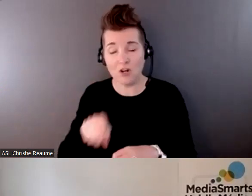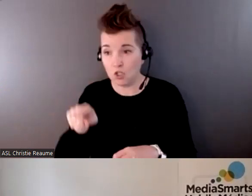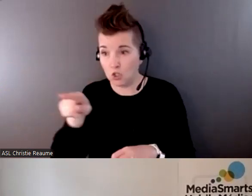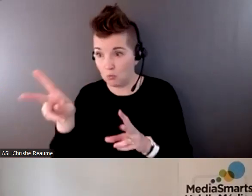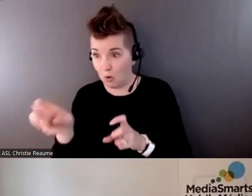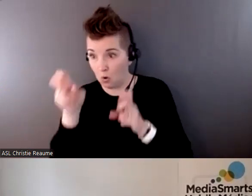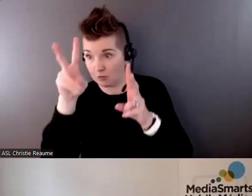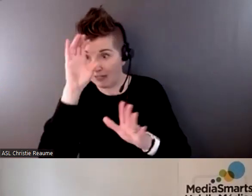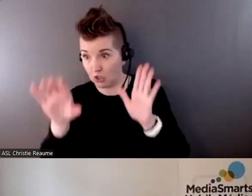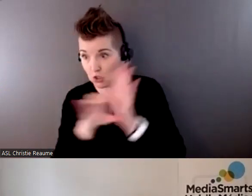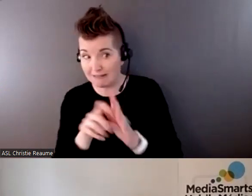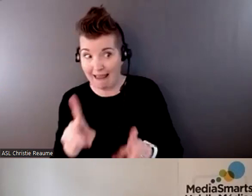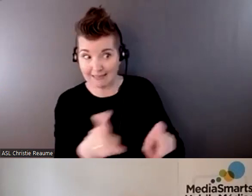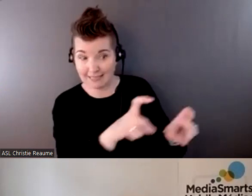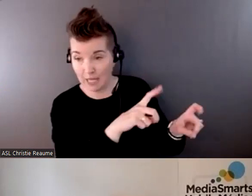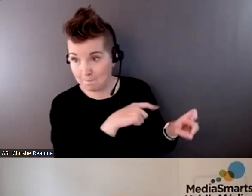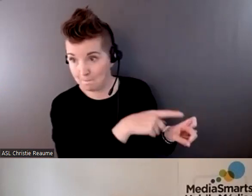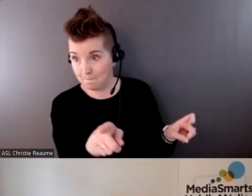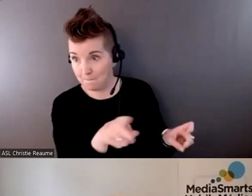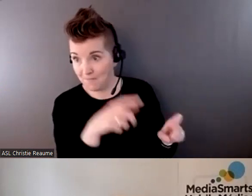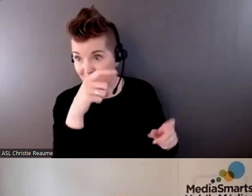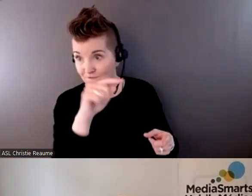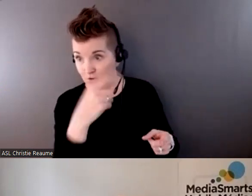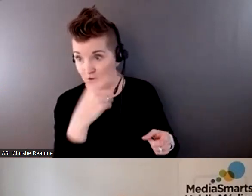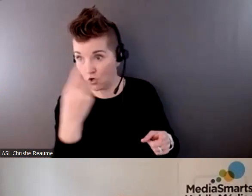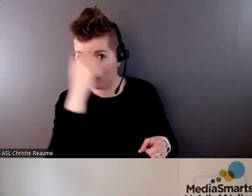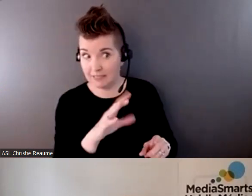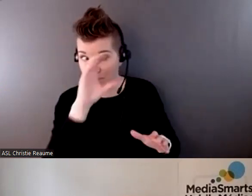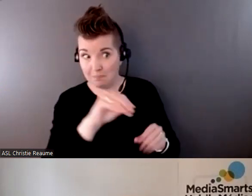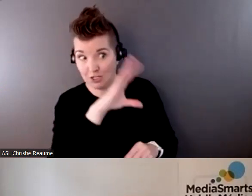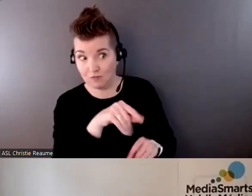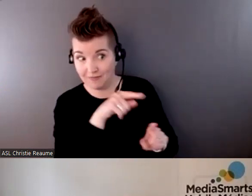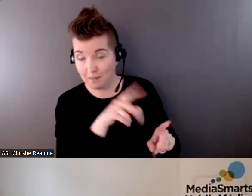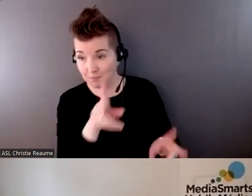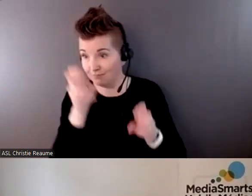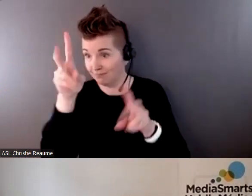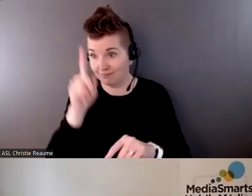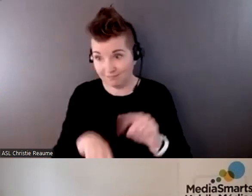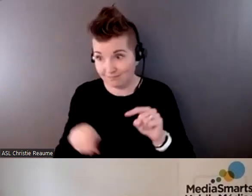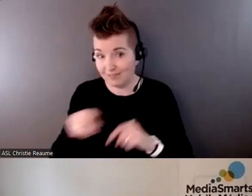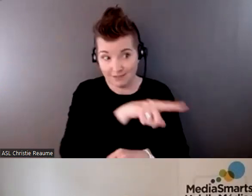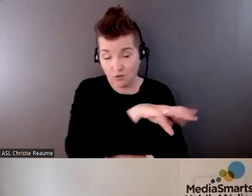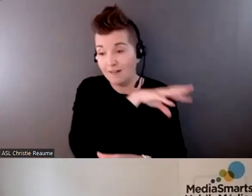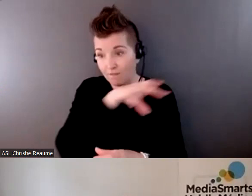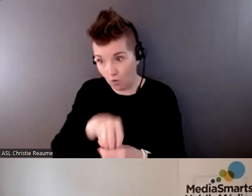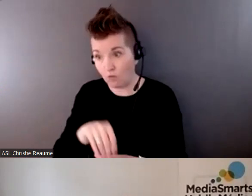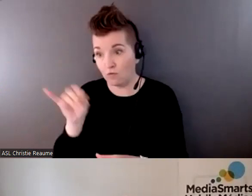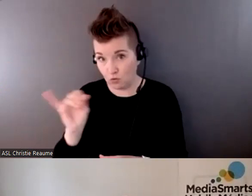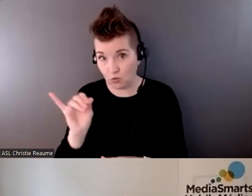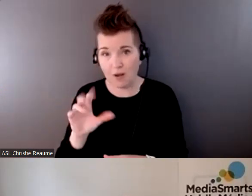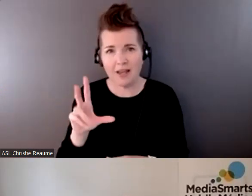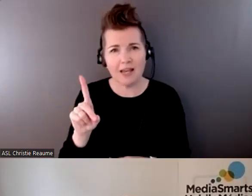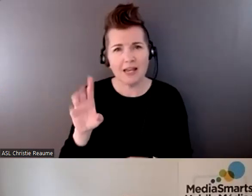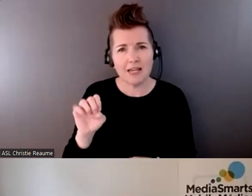reveal any information that might uh essentially have to do with other people and not just you and I know Deborah